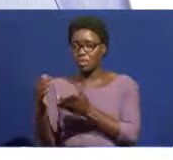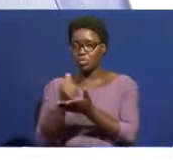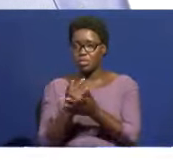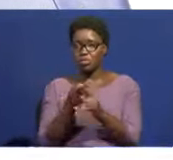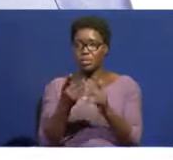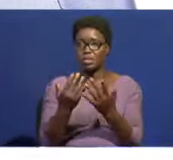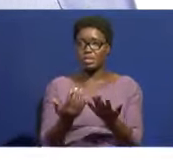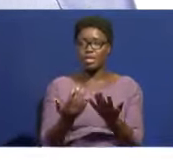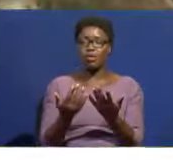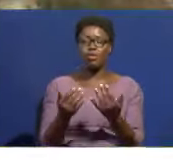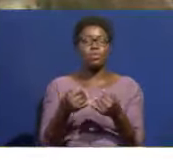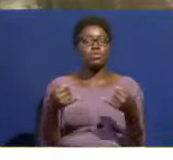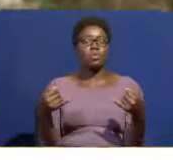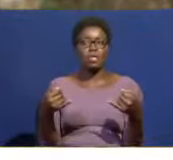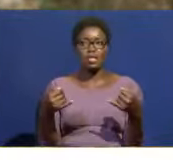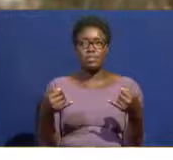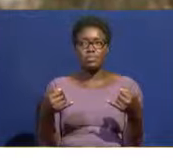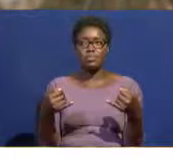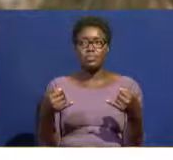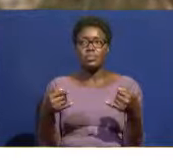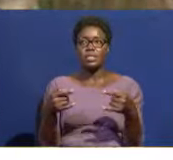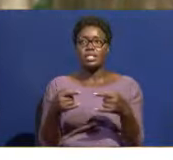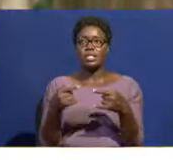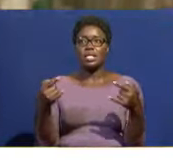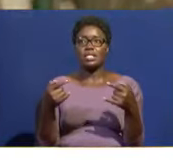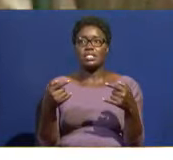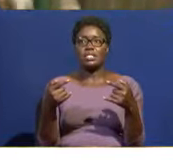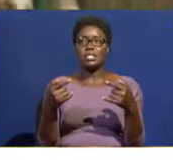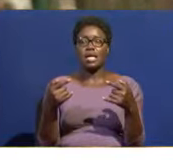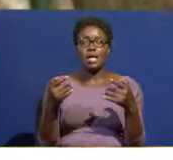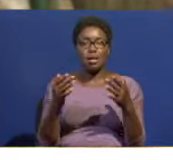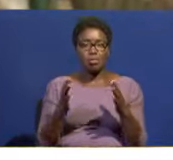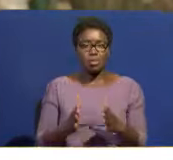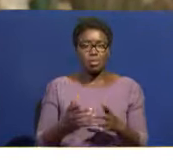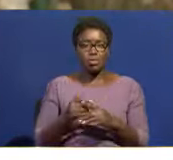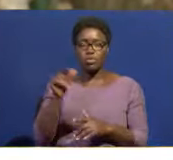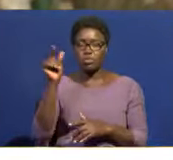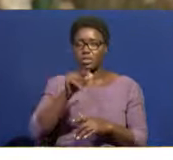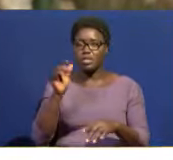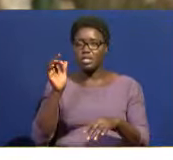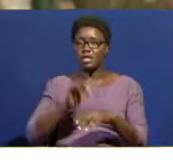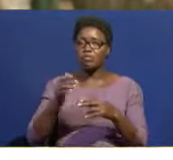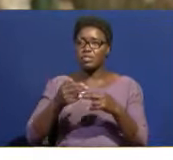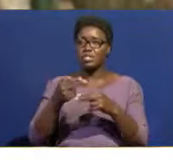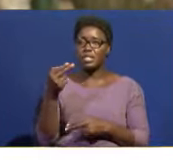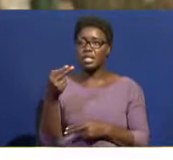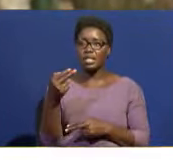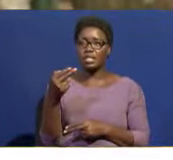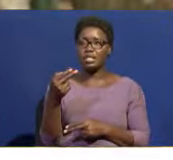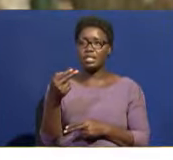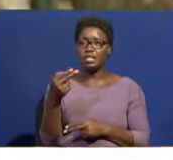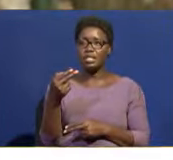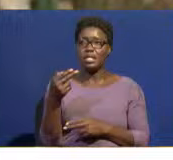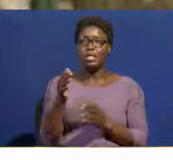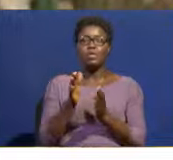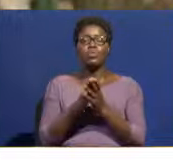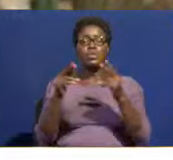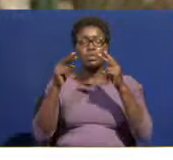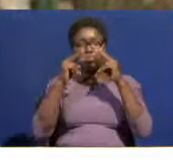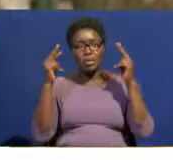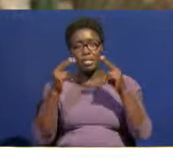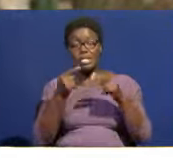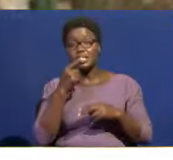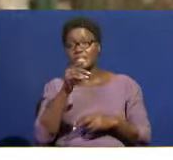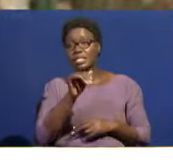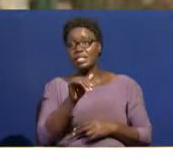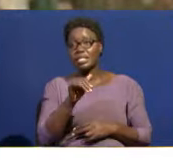now it can be done online. As a person from a region that has been infested highly with banditry, I can say